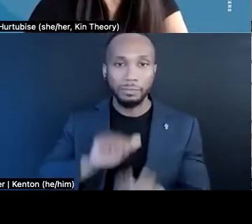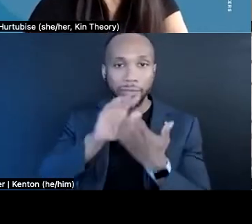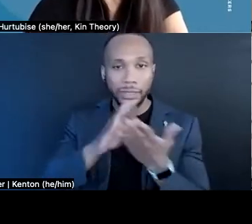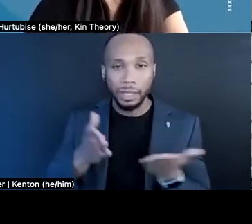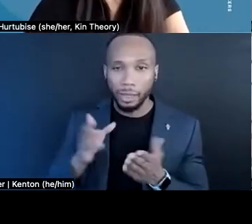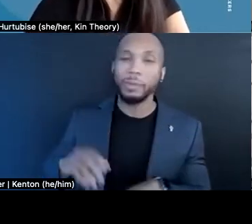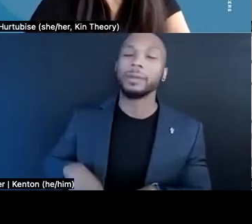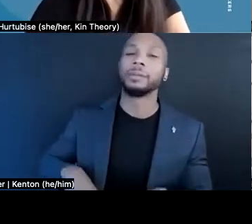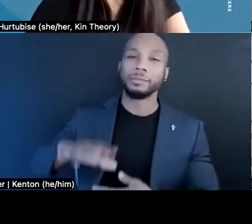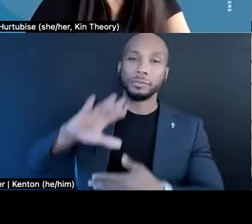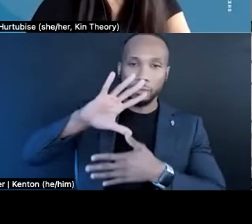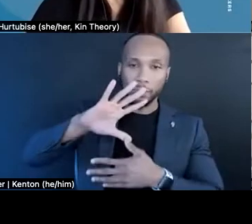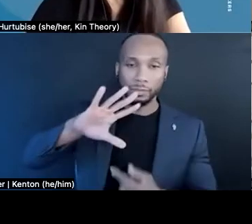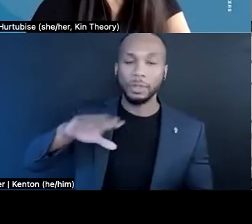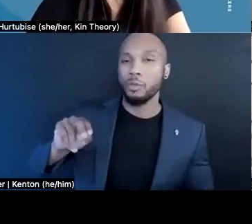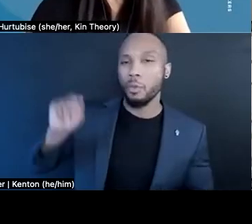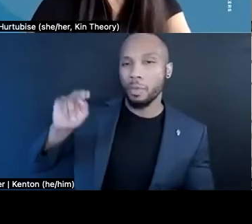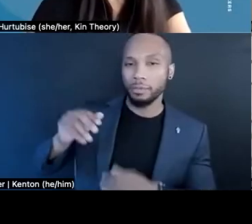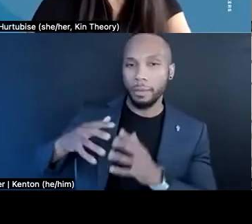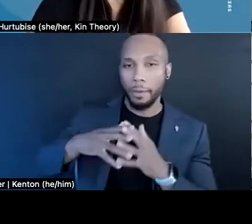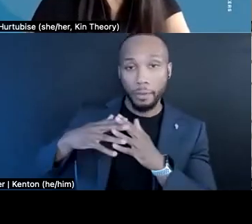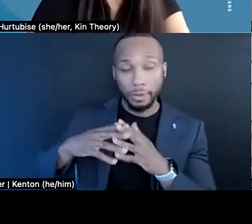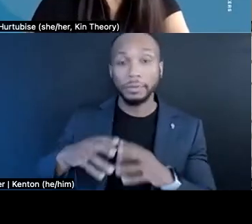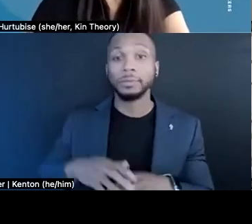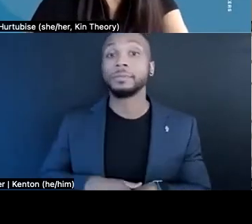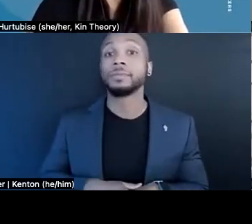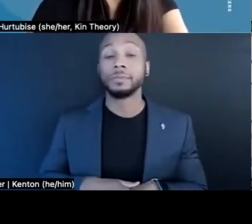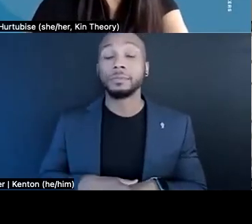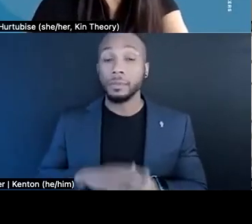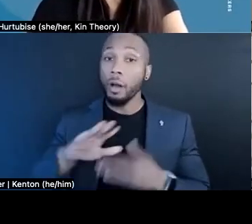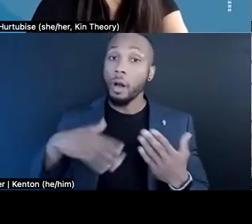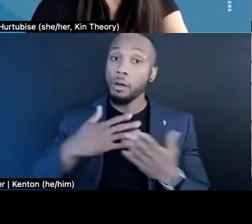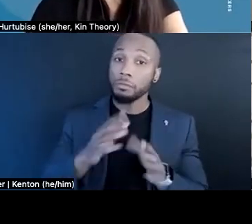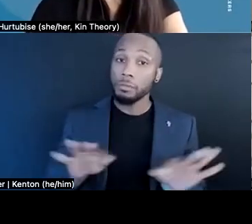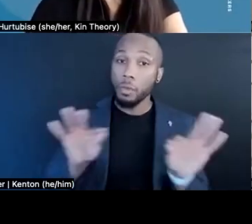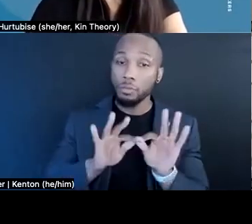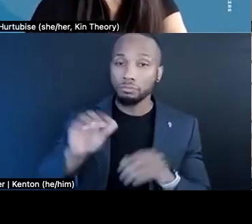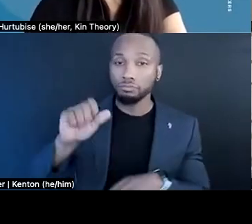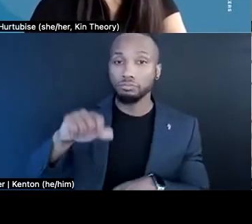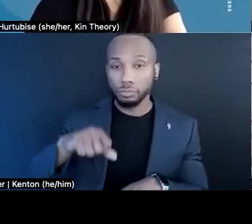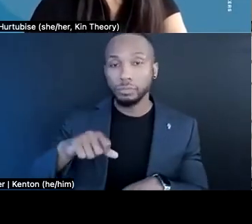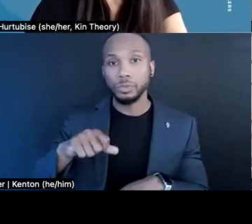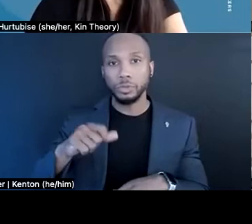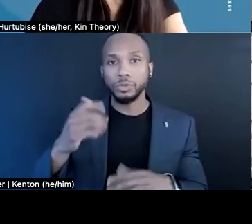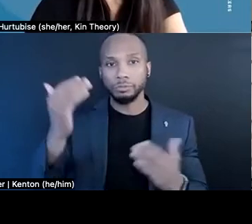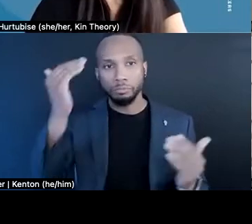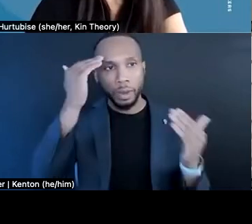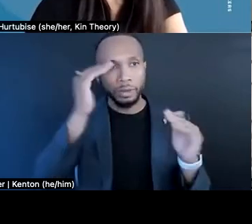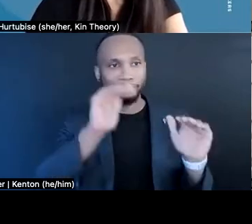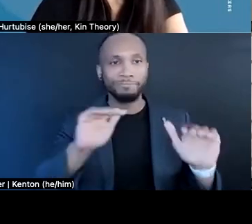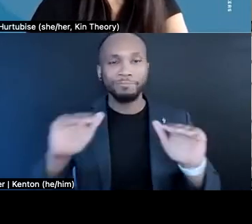America. And while those were all important to make aware as